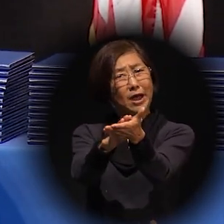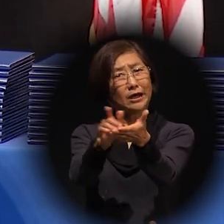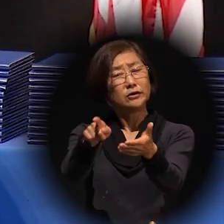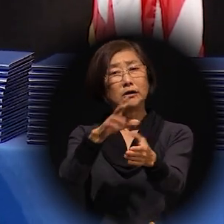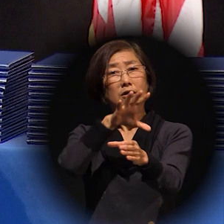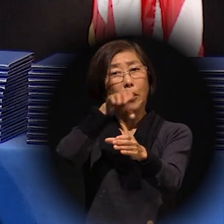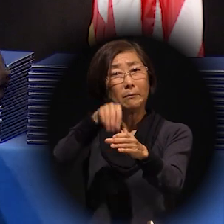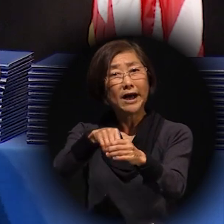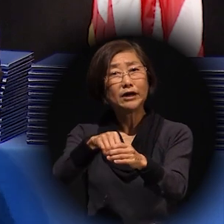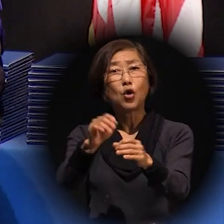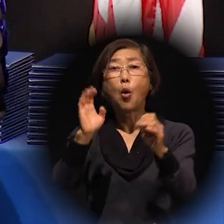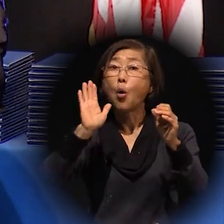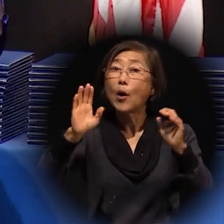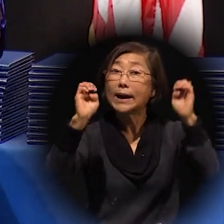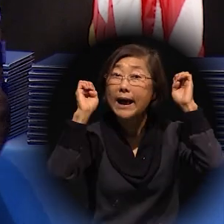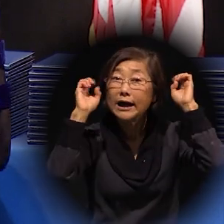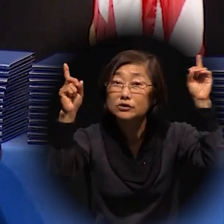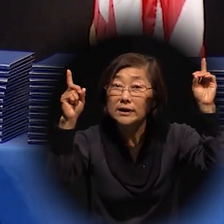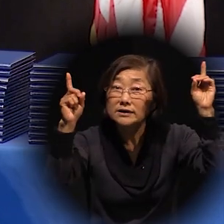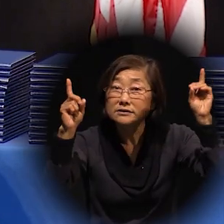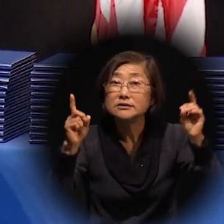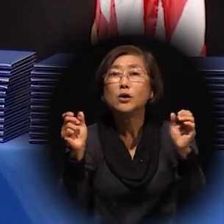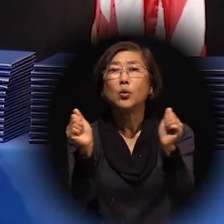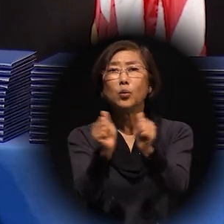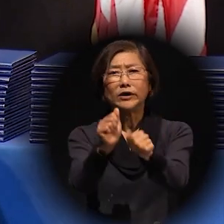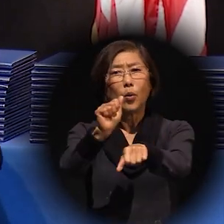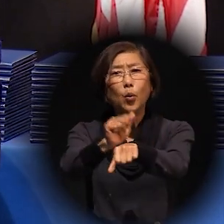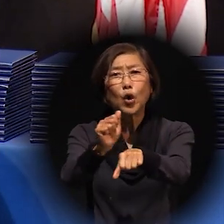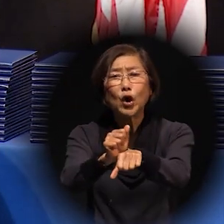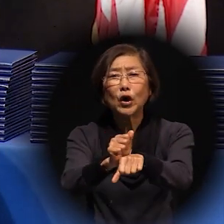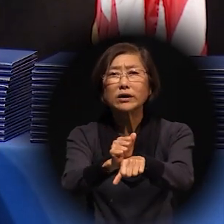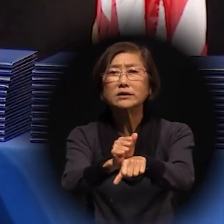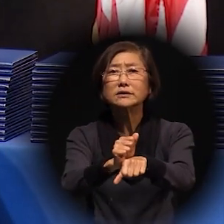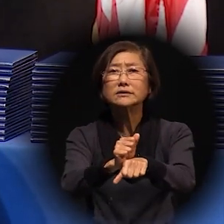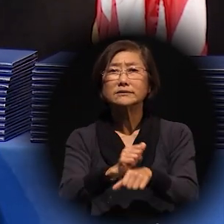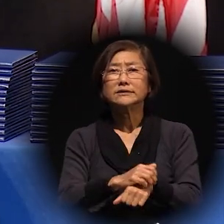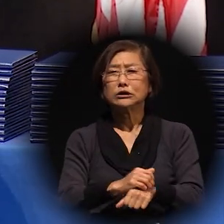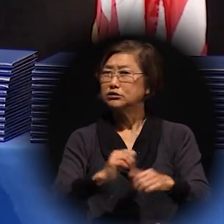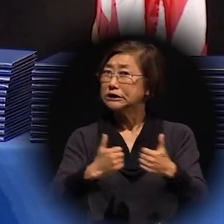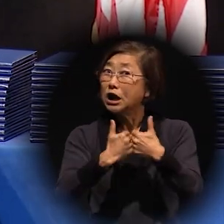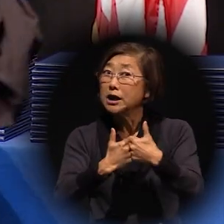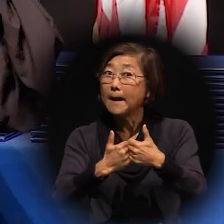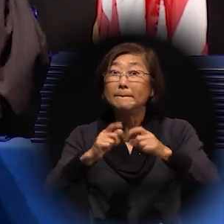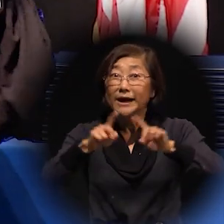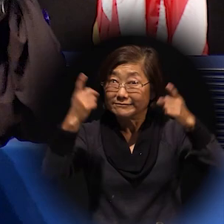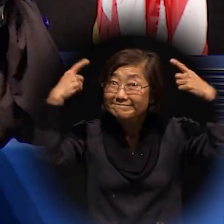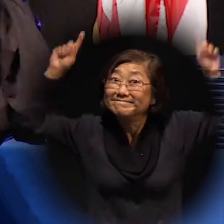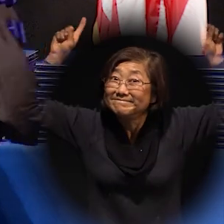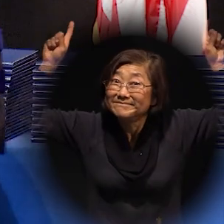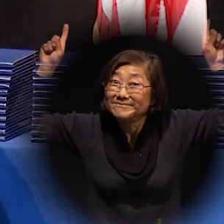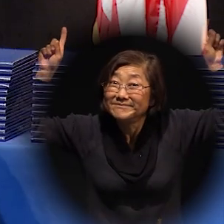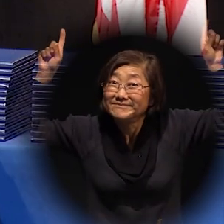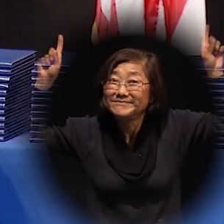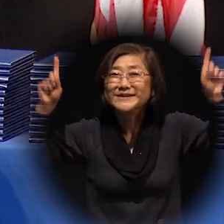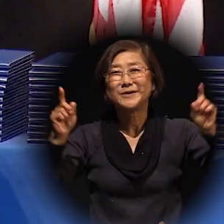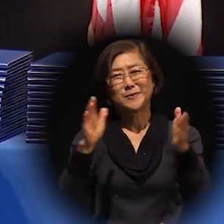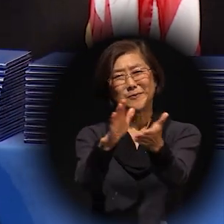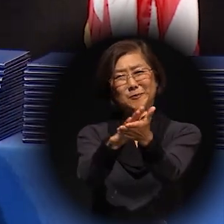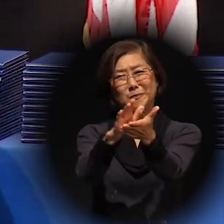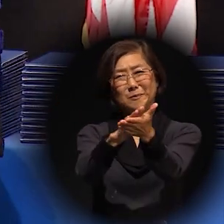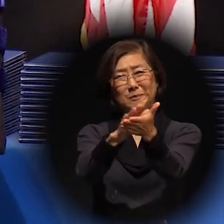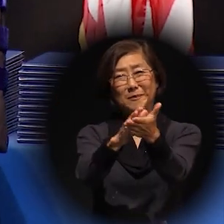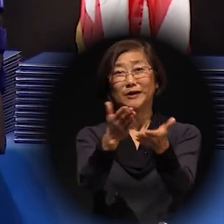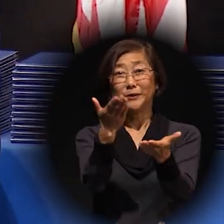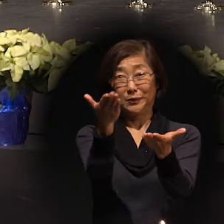you. Combining your education with working is a challenge, but you did it, and